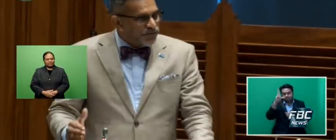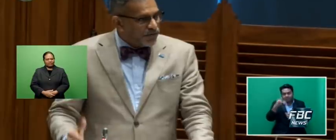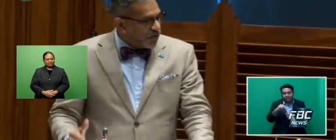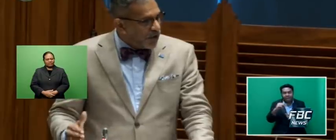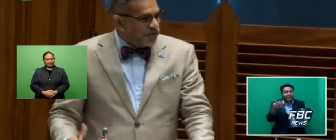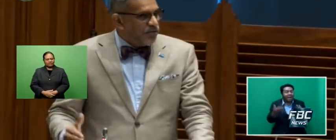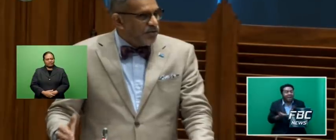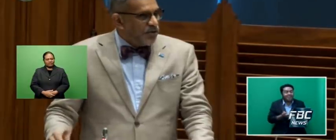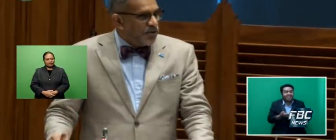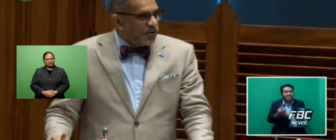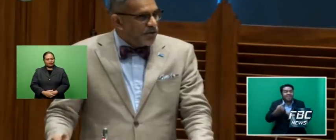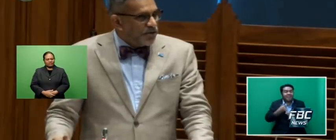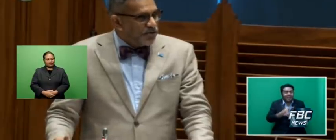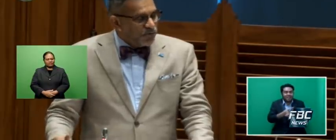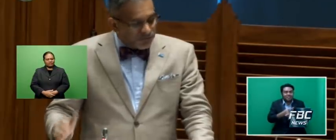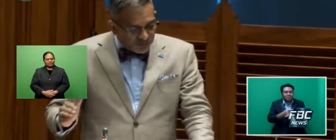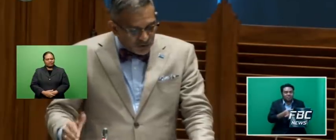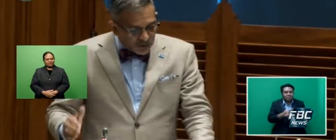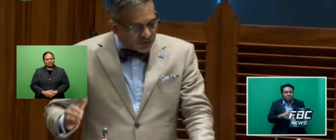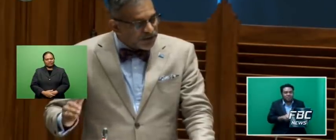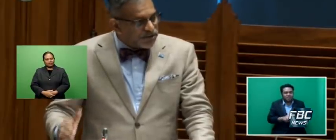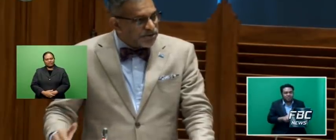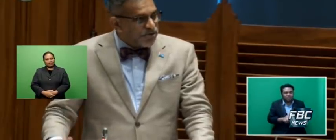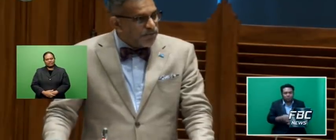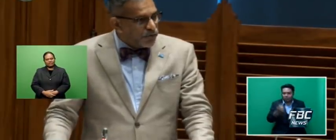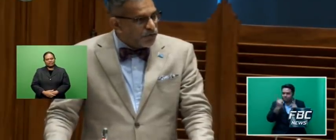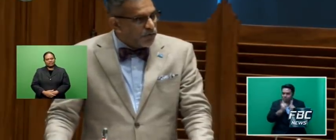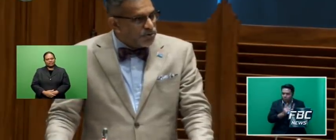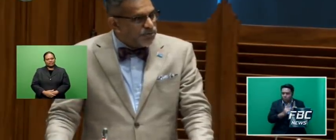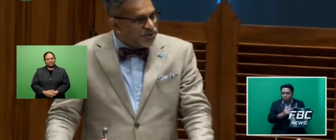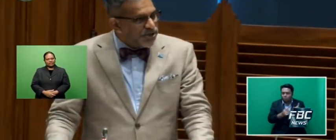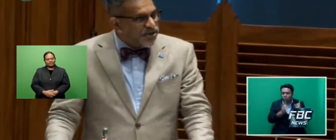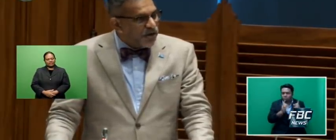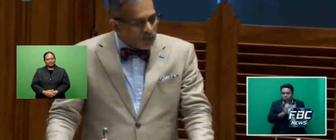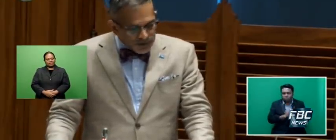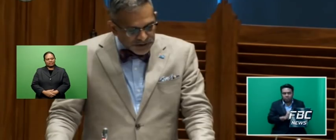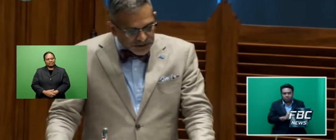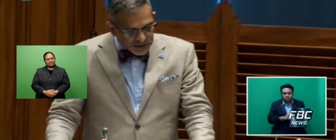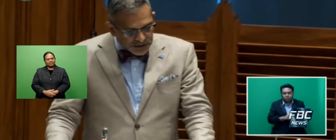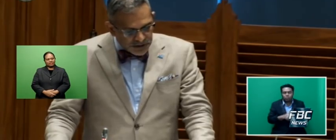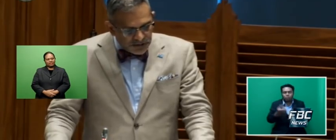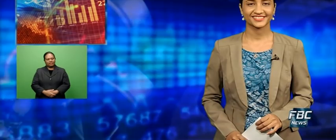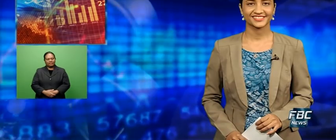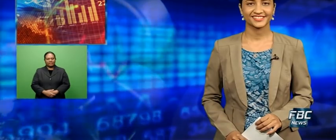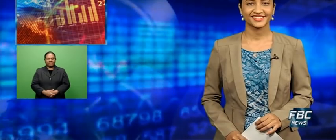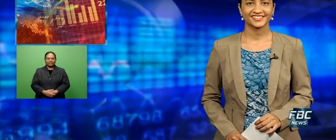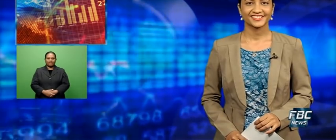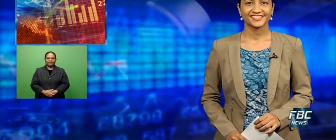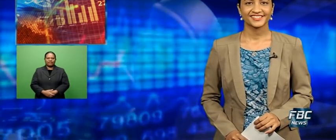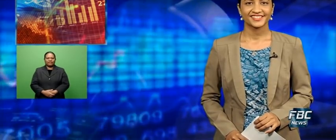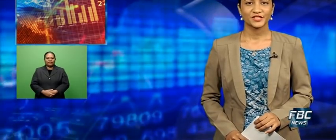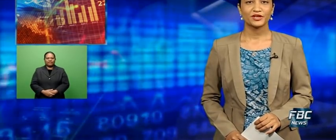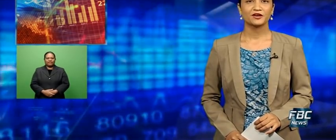of the Ministry of Health. So we follow the necessary protocols to protect our own citizens.